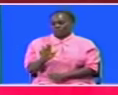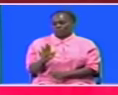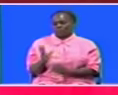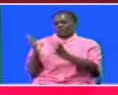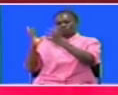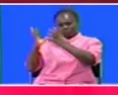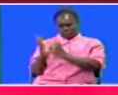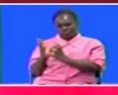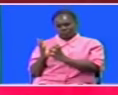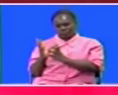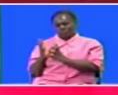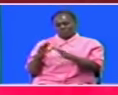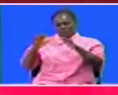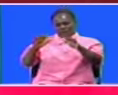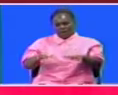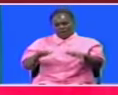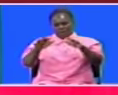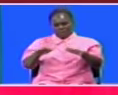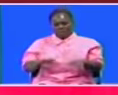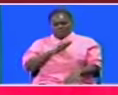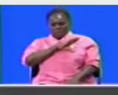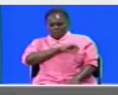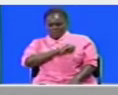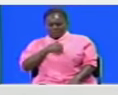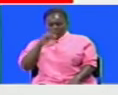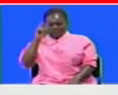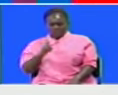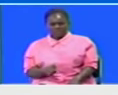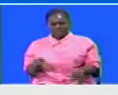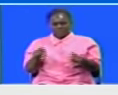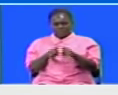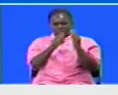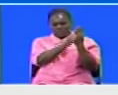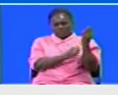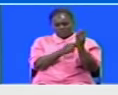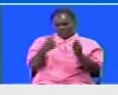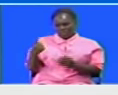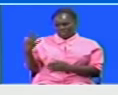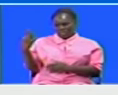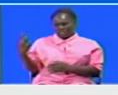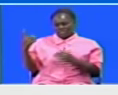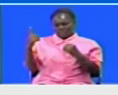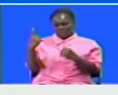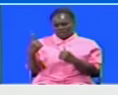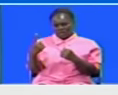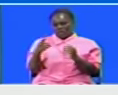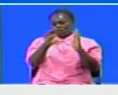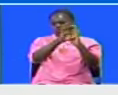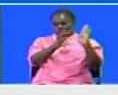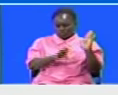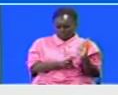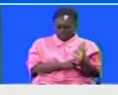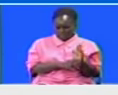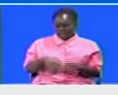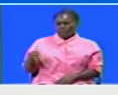shoulder them with calmness, with equanimity. According to Article 131, Section 1E of the Constitution,